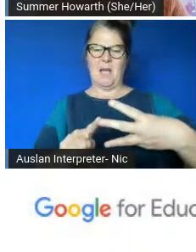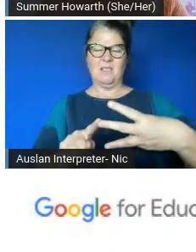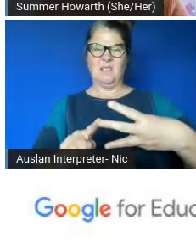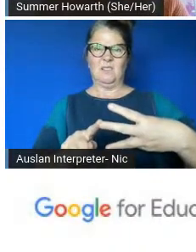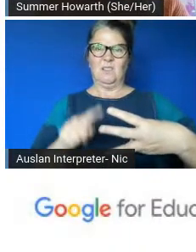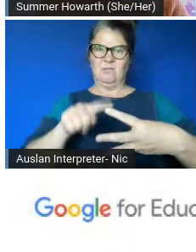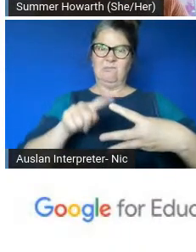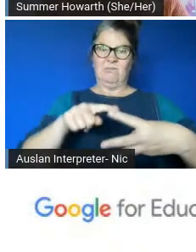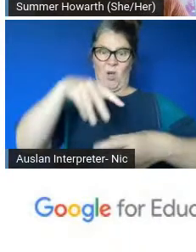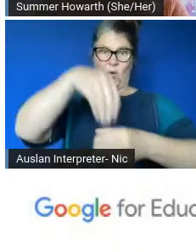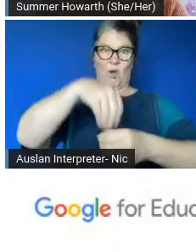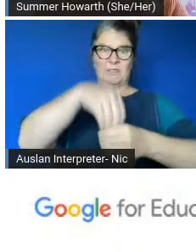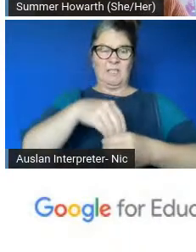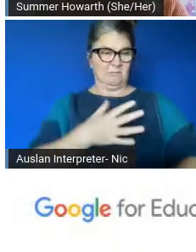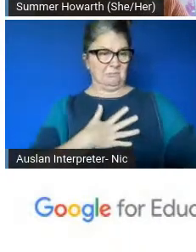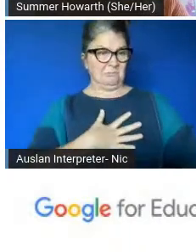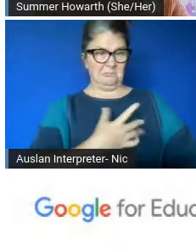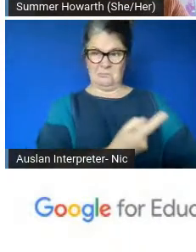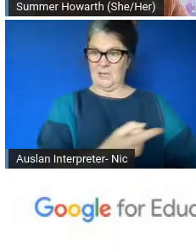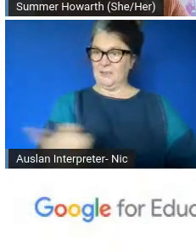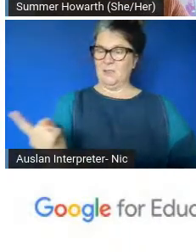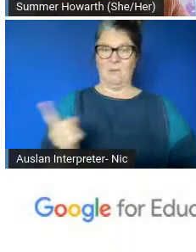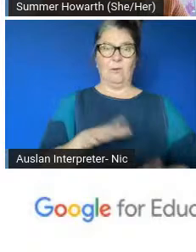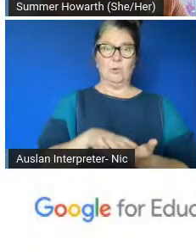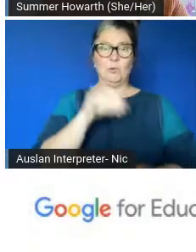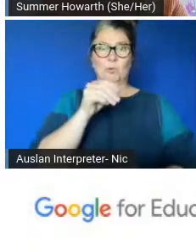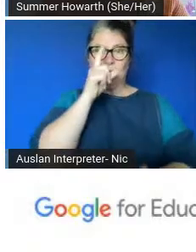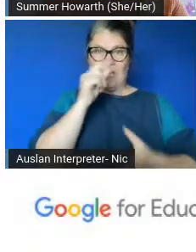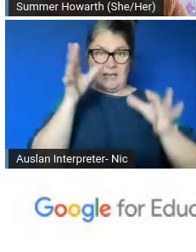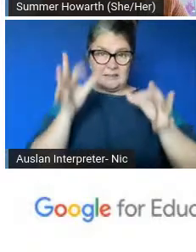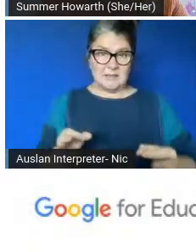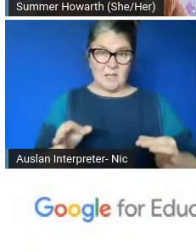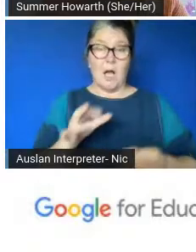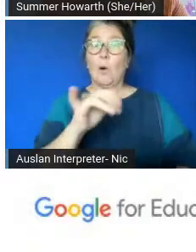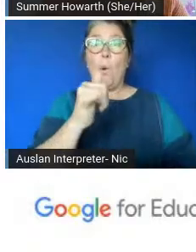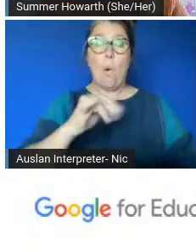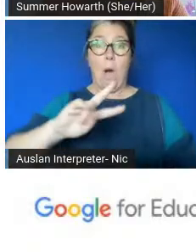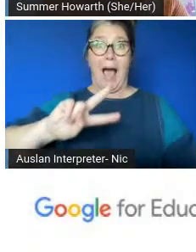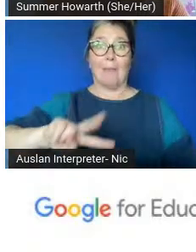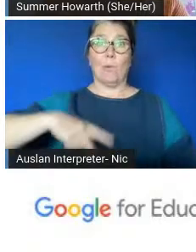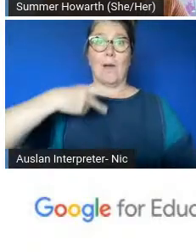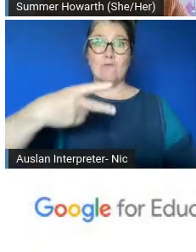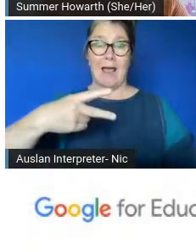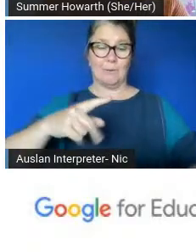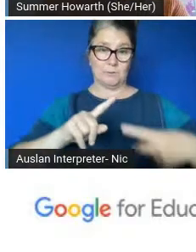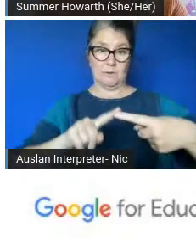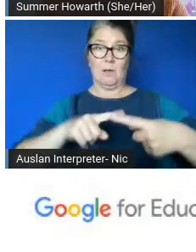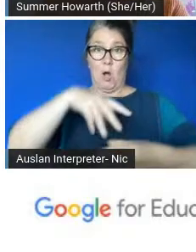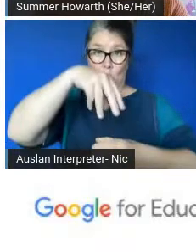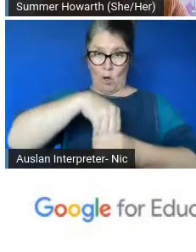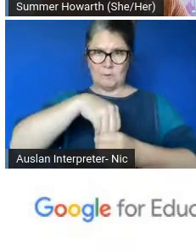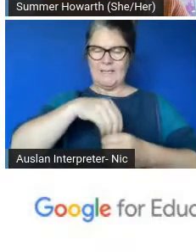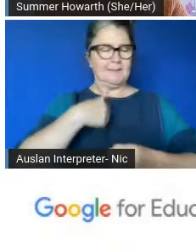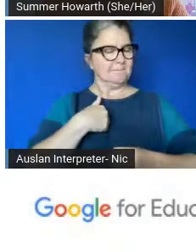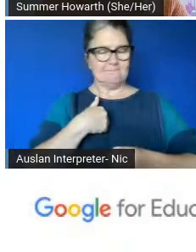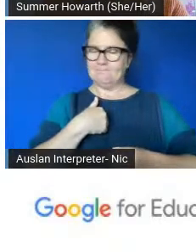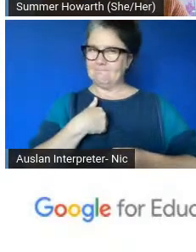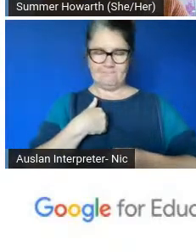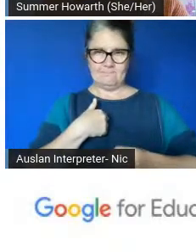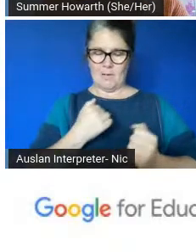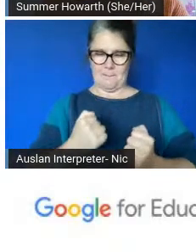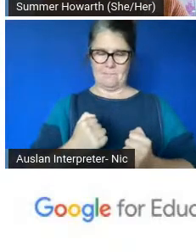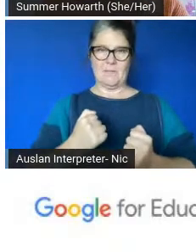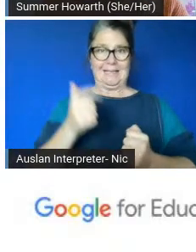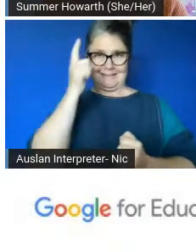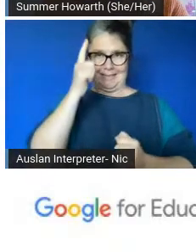really matter. Or it could be actually the content is fixed, the process we can negotiate, but the product, you can